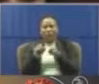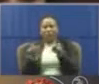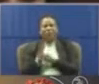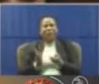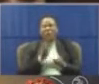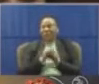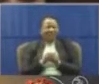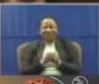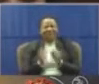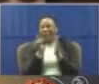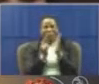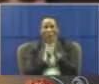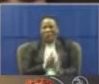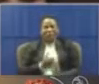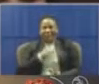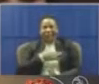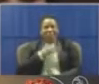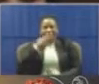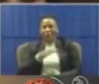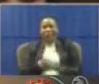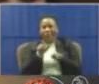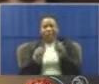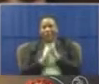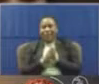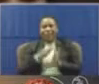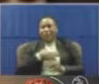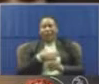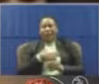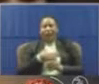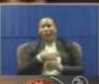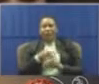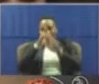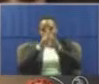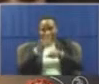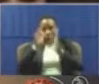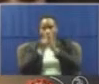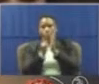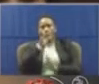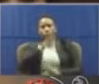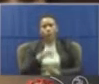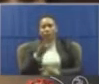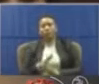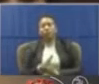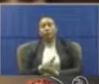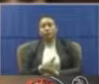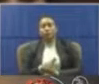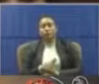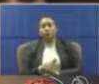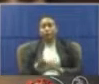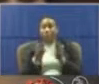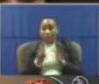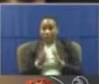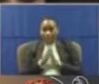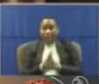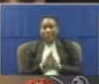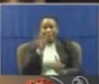who might feel emboldened by the apparent lack of state capacity. Perhaps the most significant